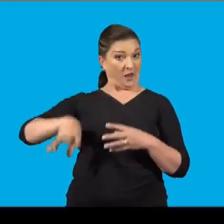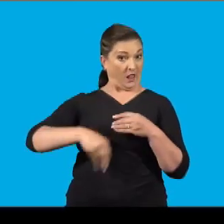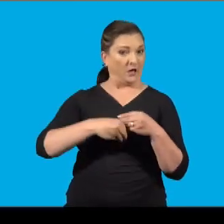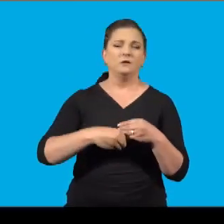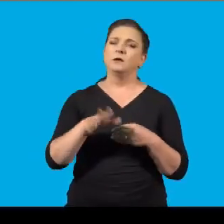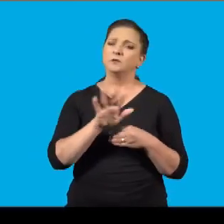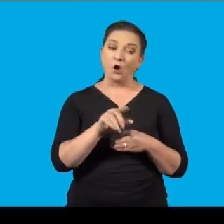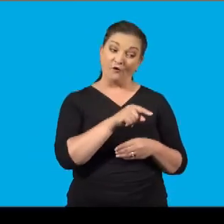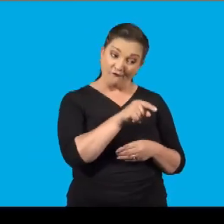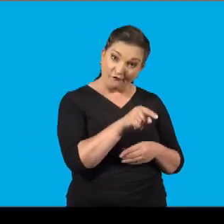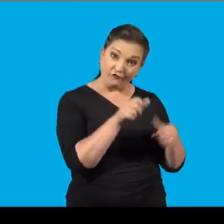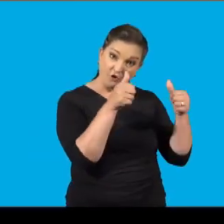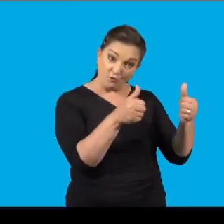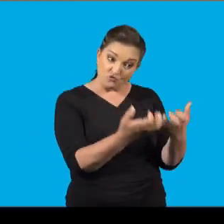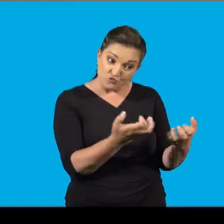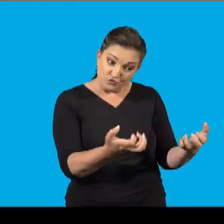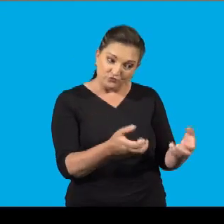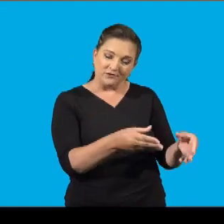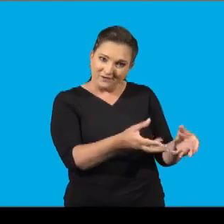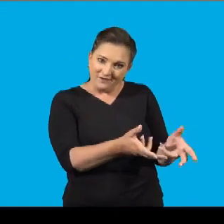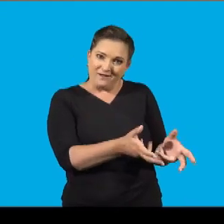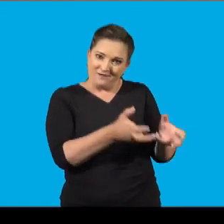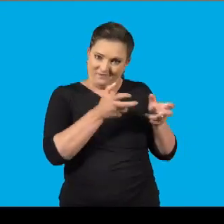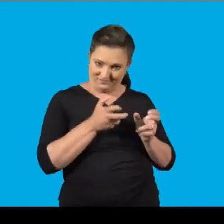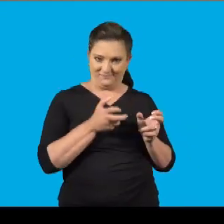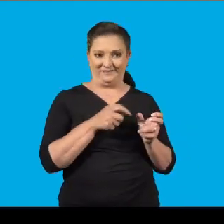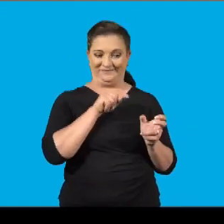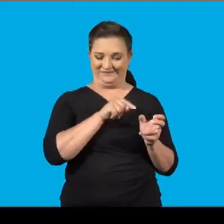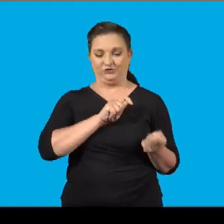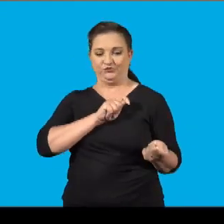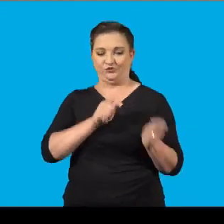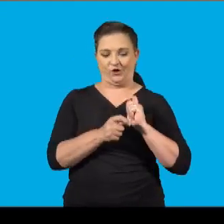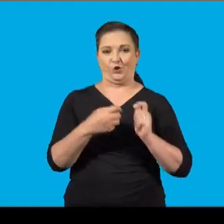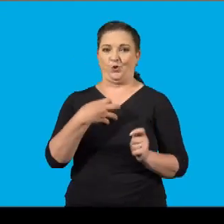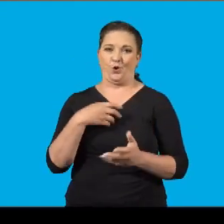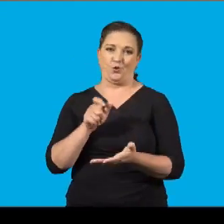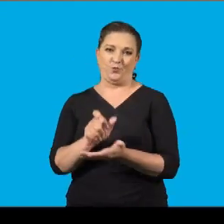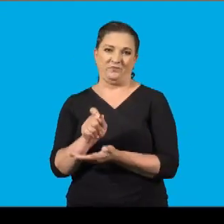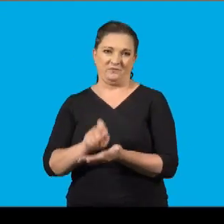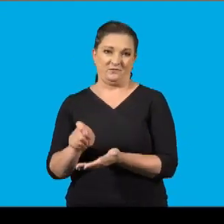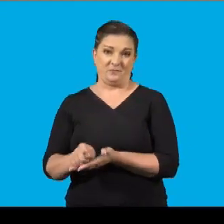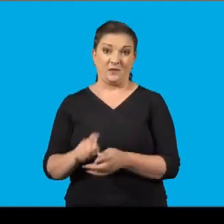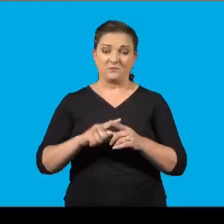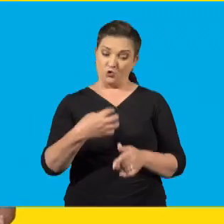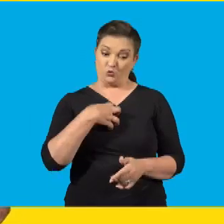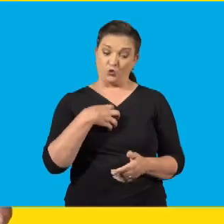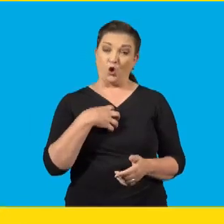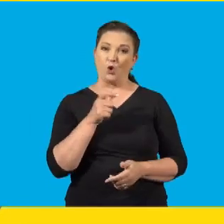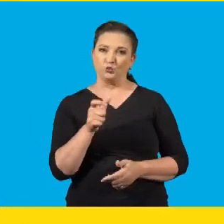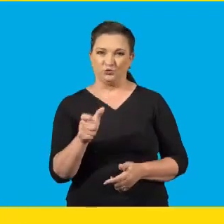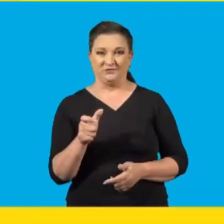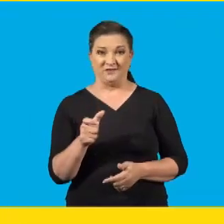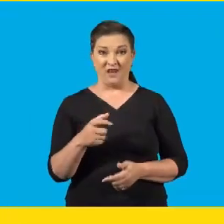knowledge, but you extract the information that is found directly in the sources. Because if you use your own